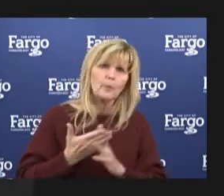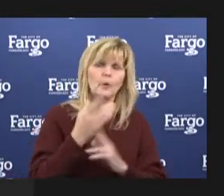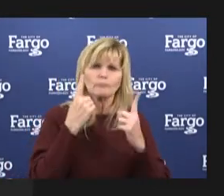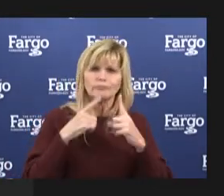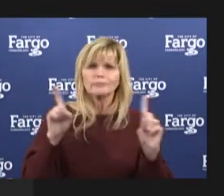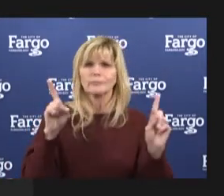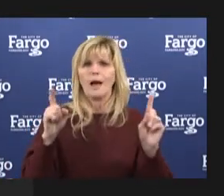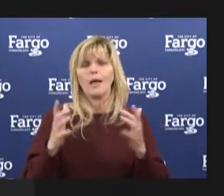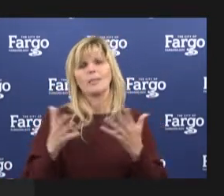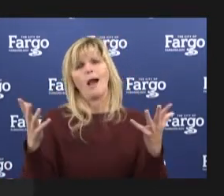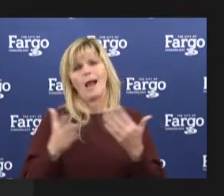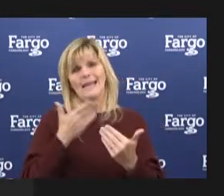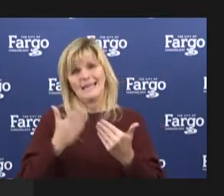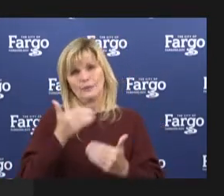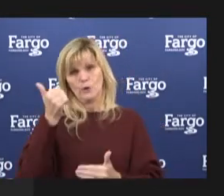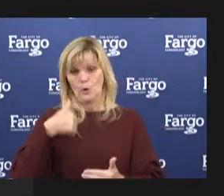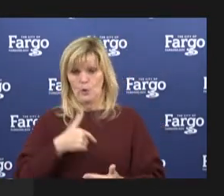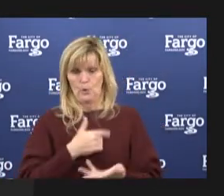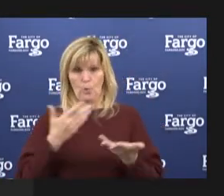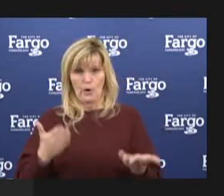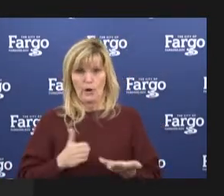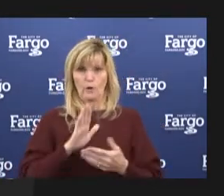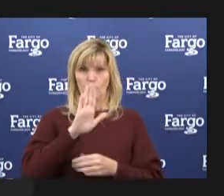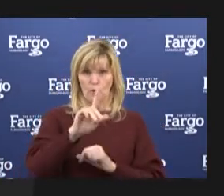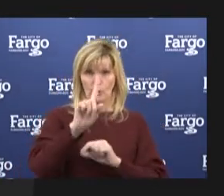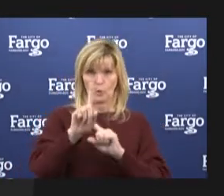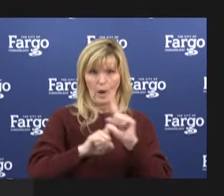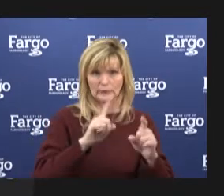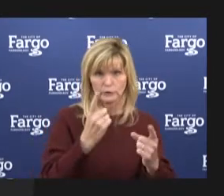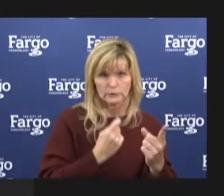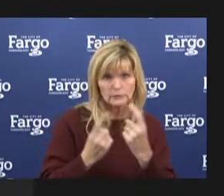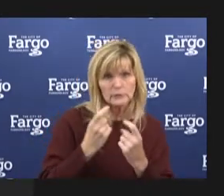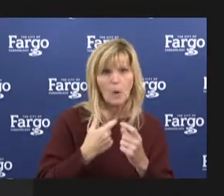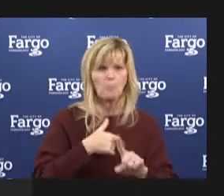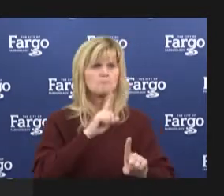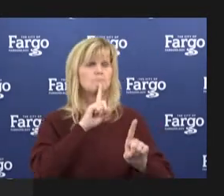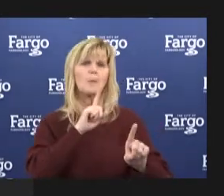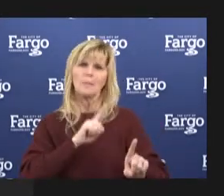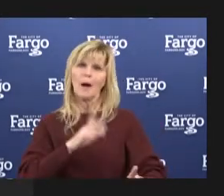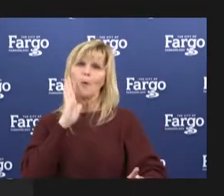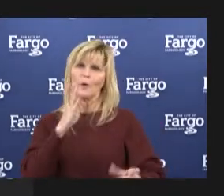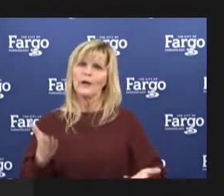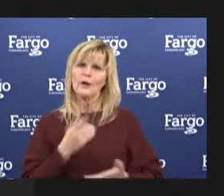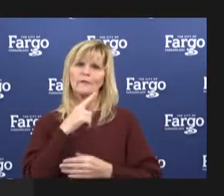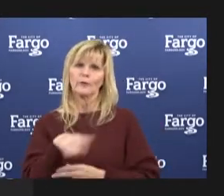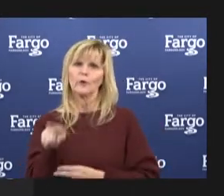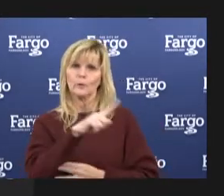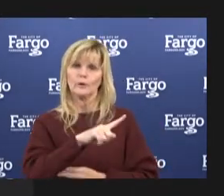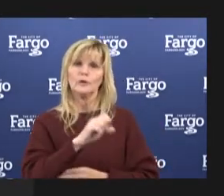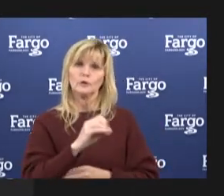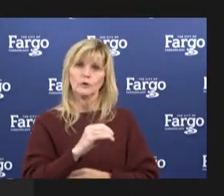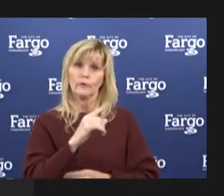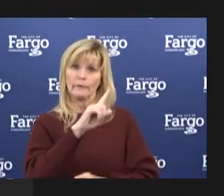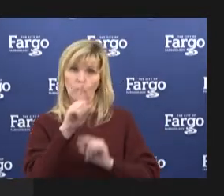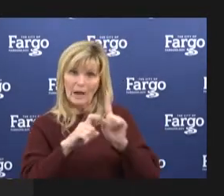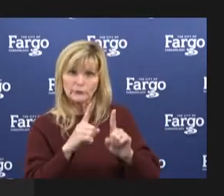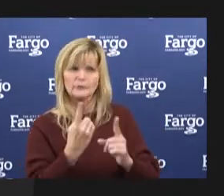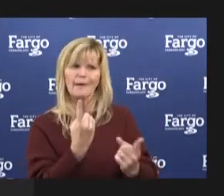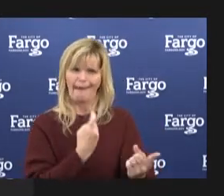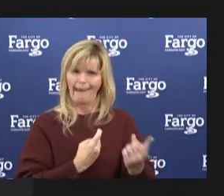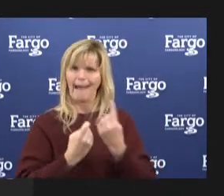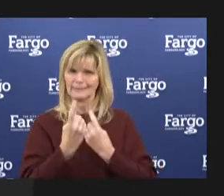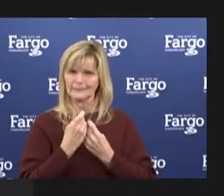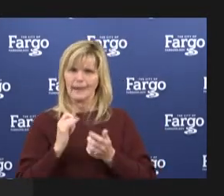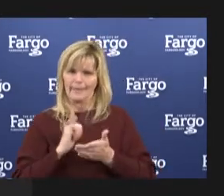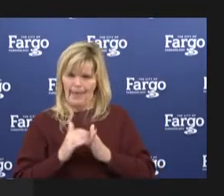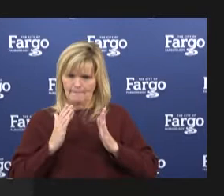And, we're here to answer your questions as well. So take the time to ask the questions to your contact tracer